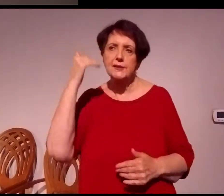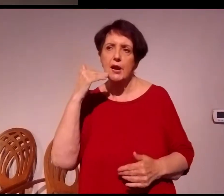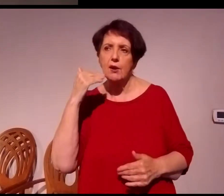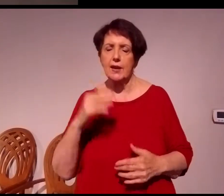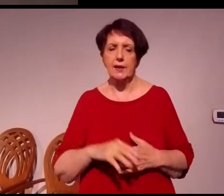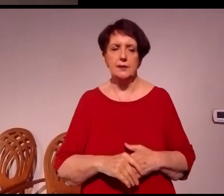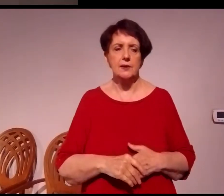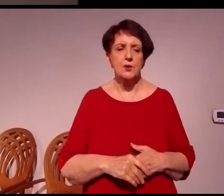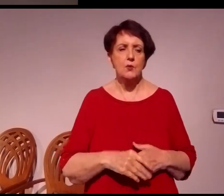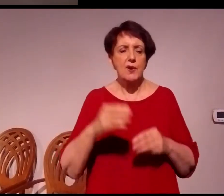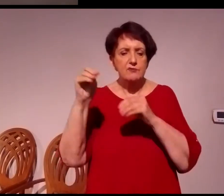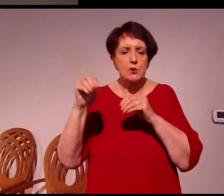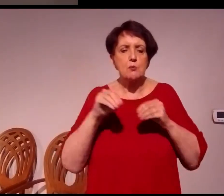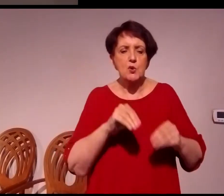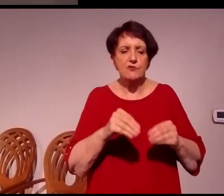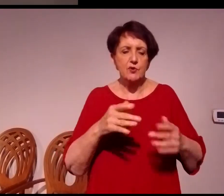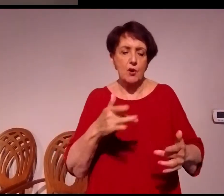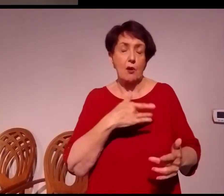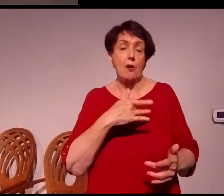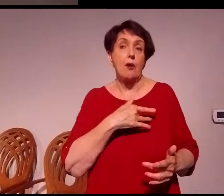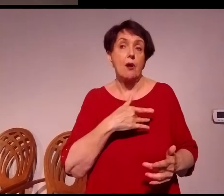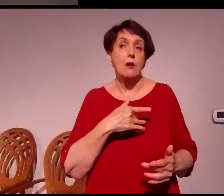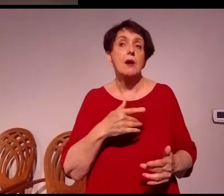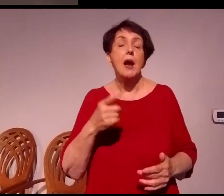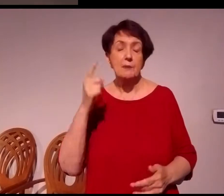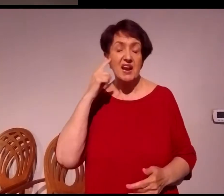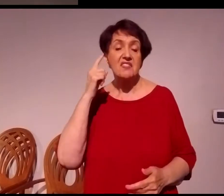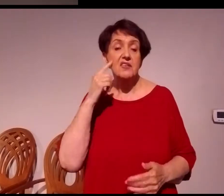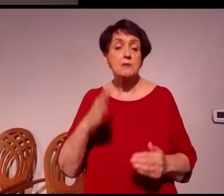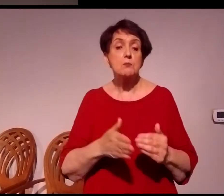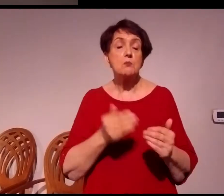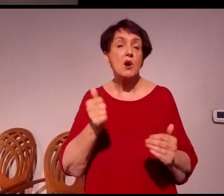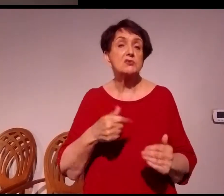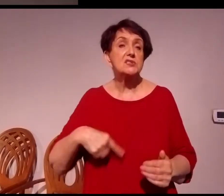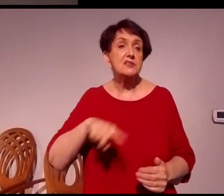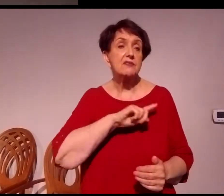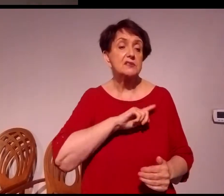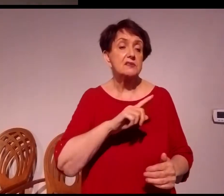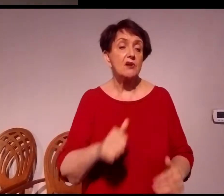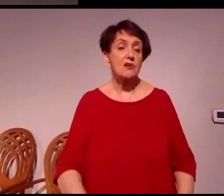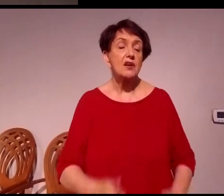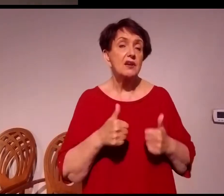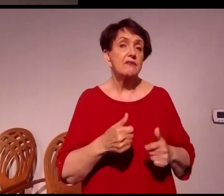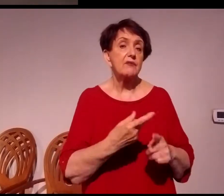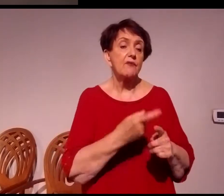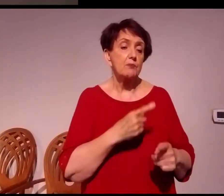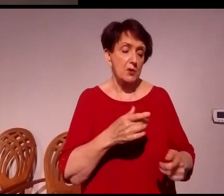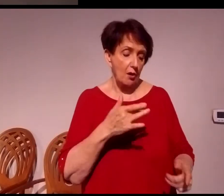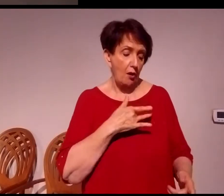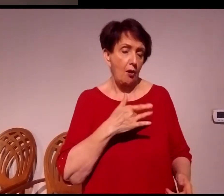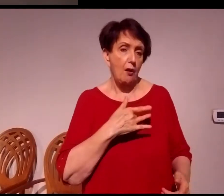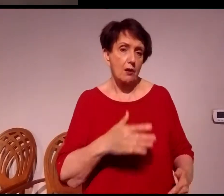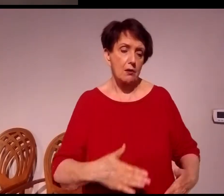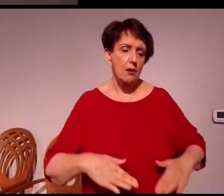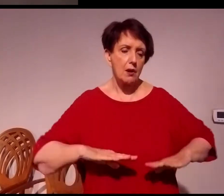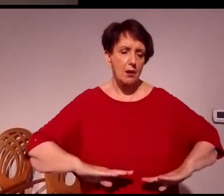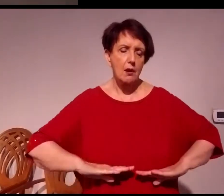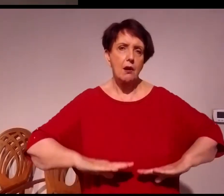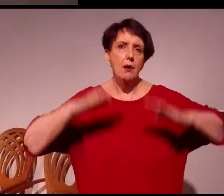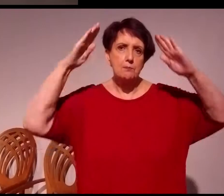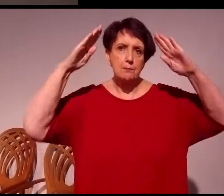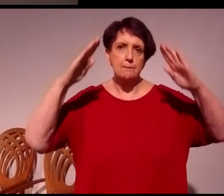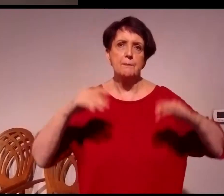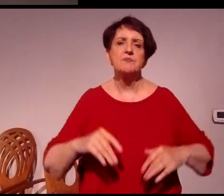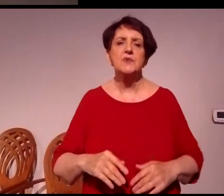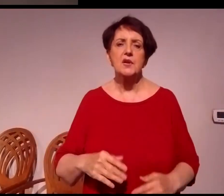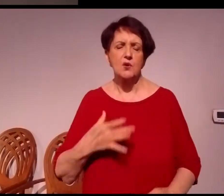that may or may not be true, but I think most religious scientists are living from their heart up. I think that we don't like to